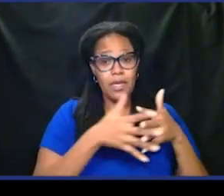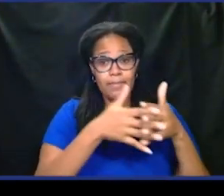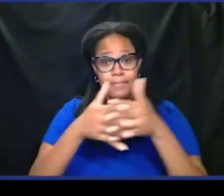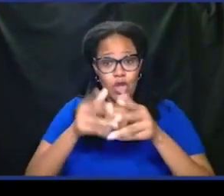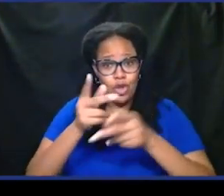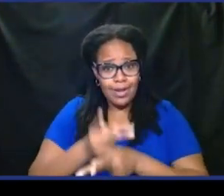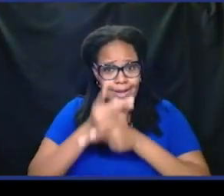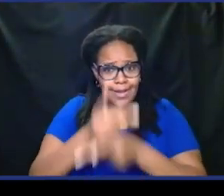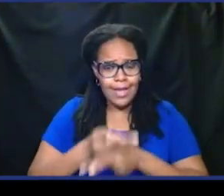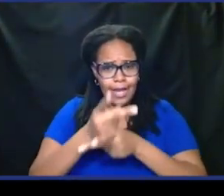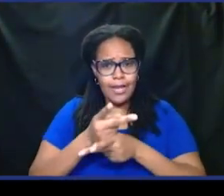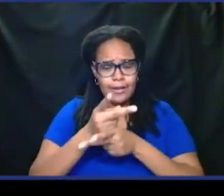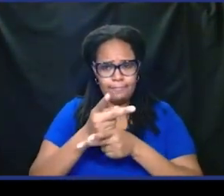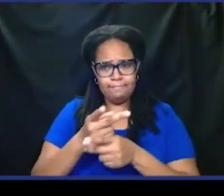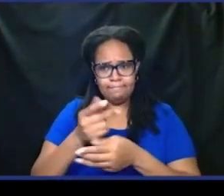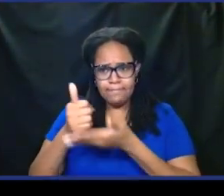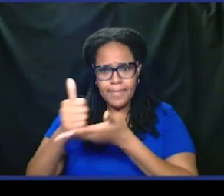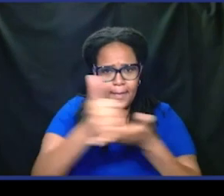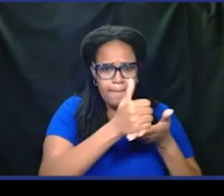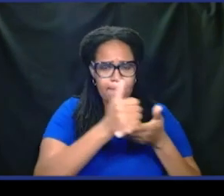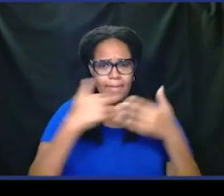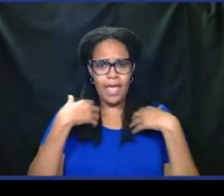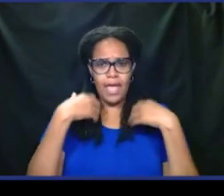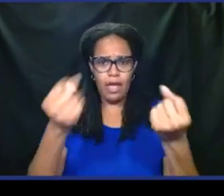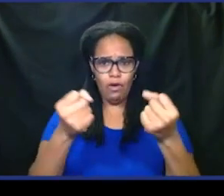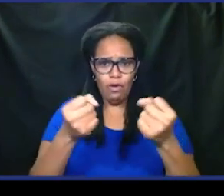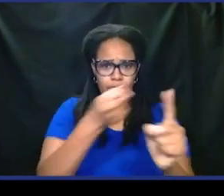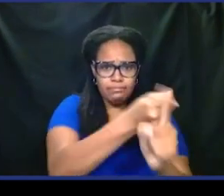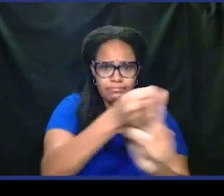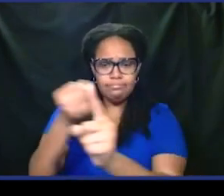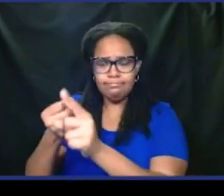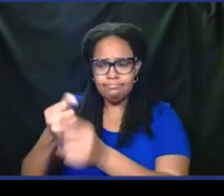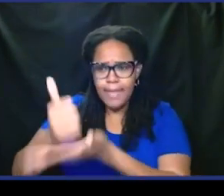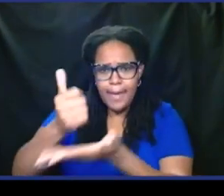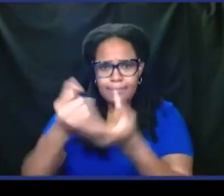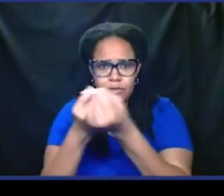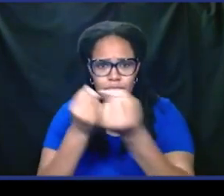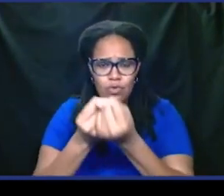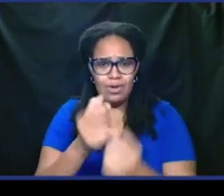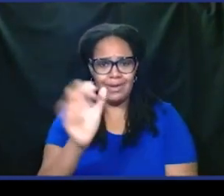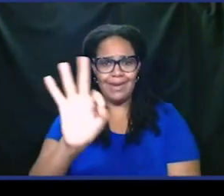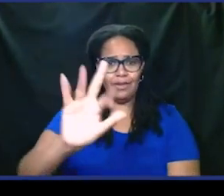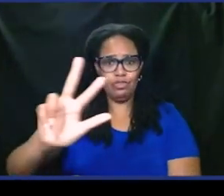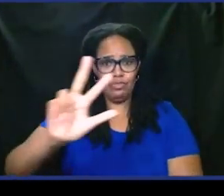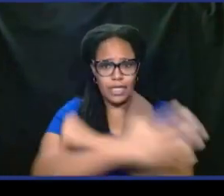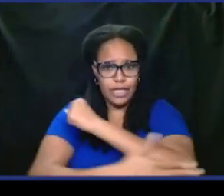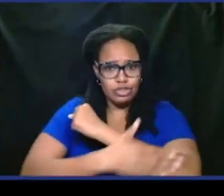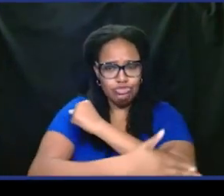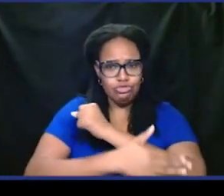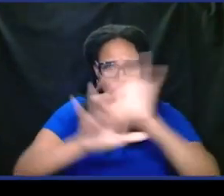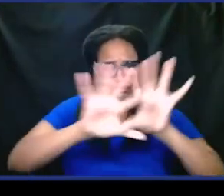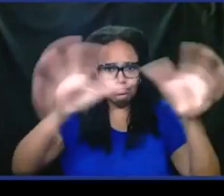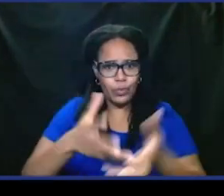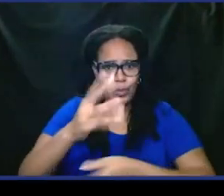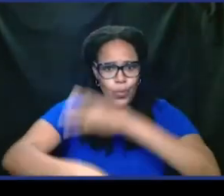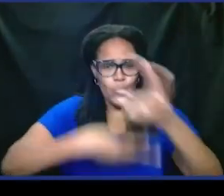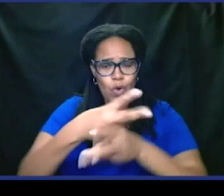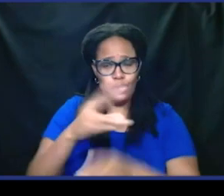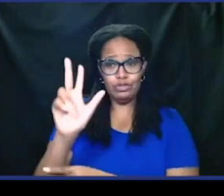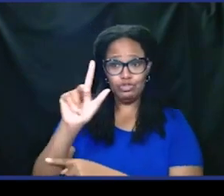Americares makes health happen in 93 countries around the world. 23 countries with ongoing health